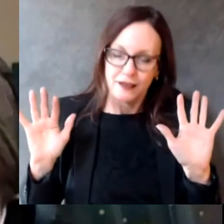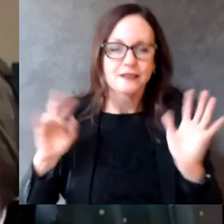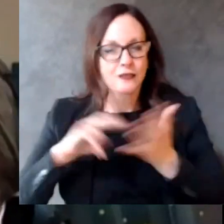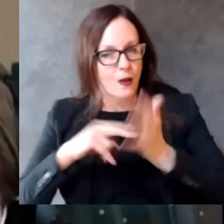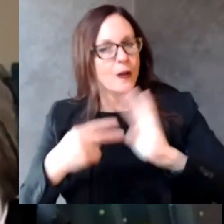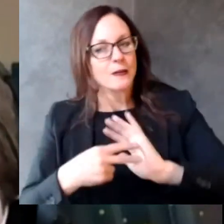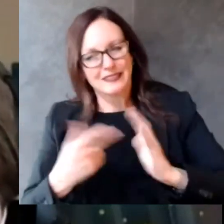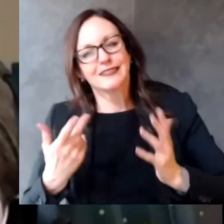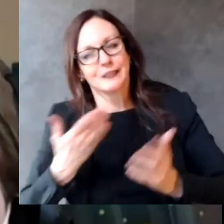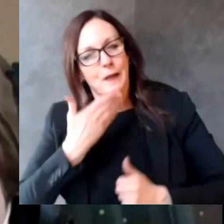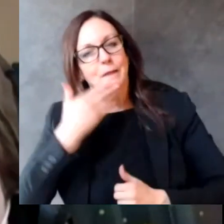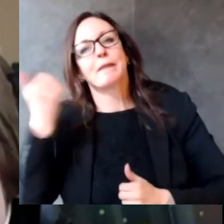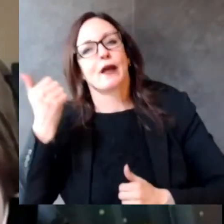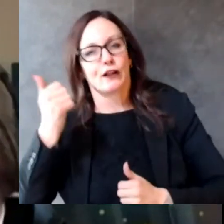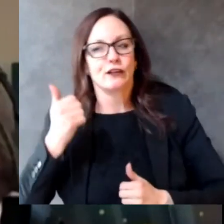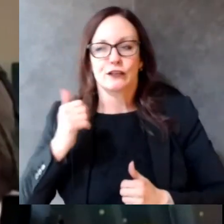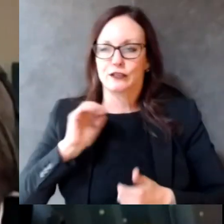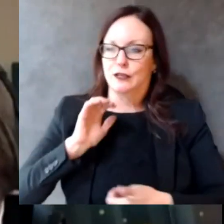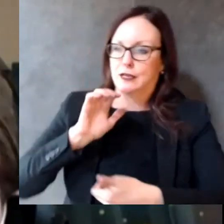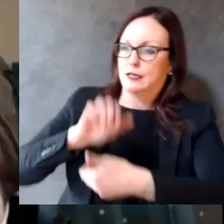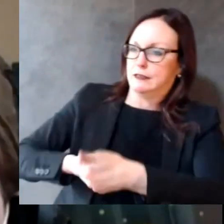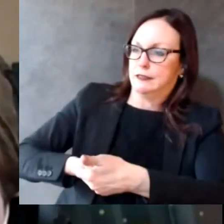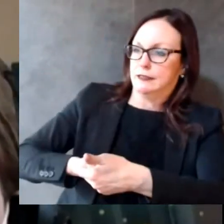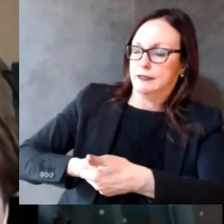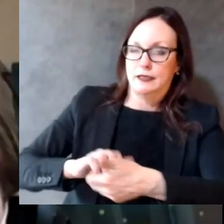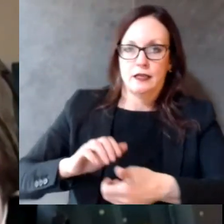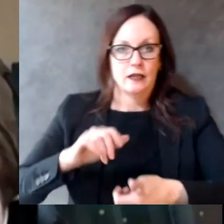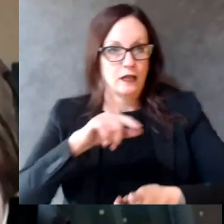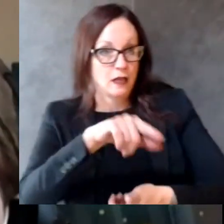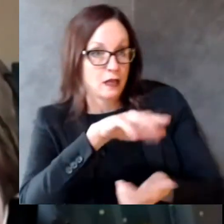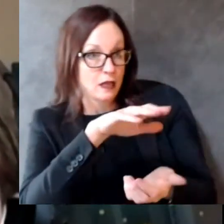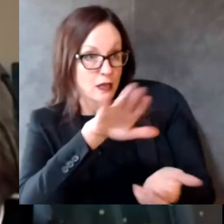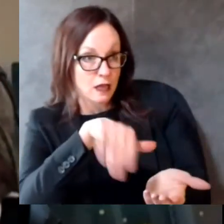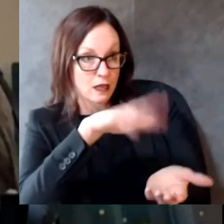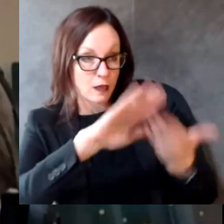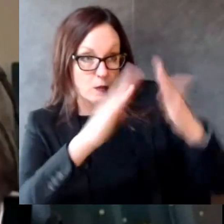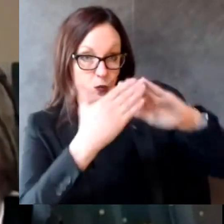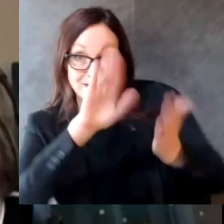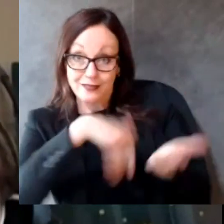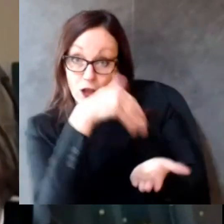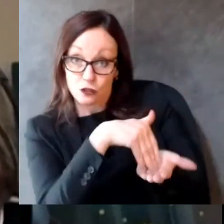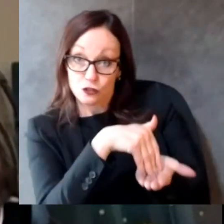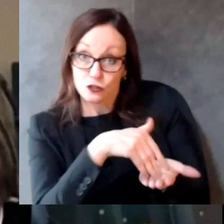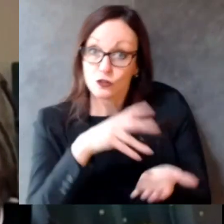for many families for this vaccine as we move into the summer months.